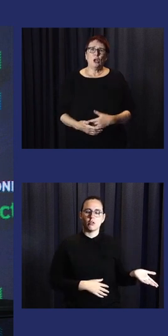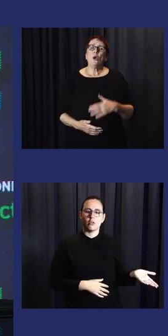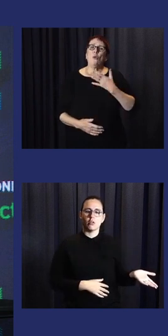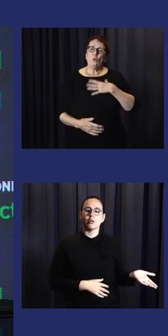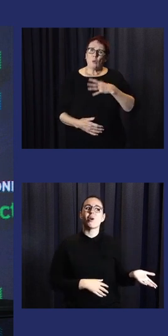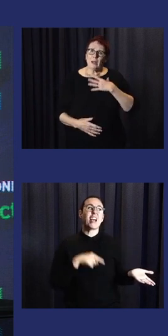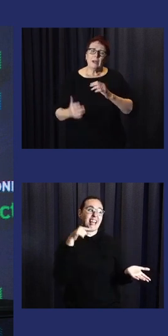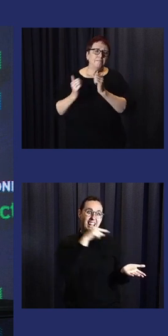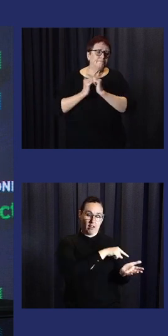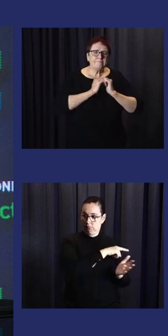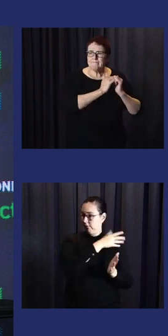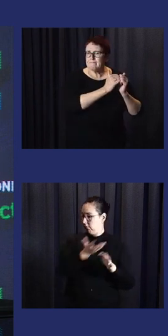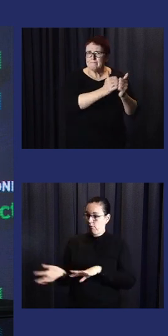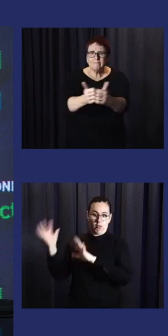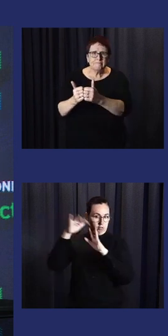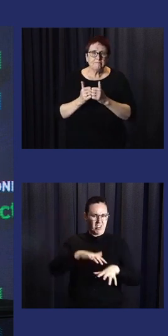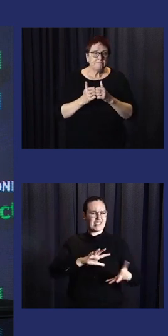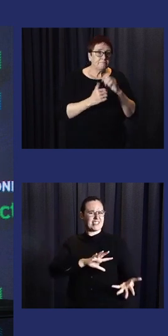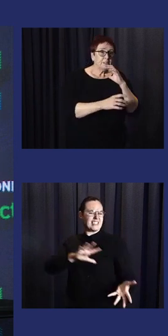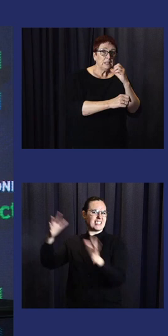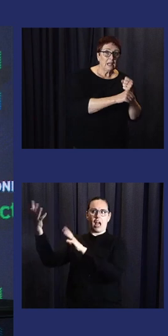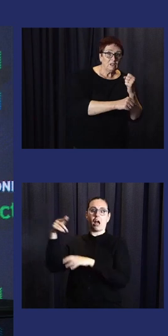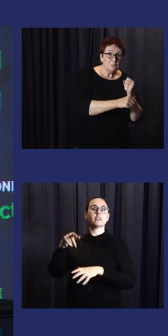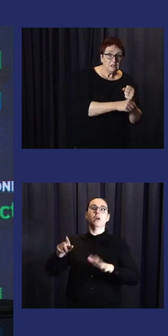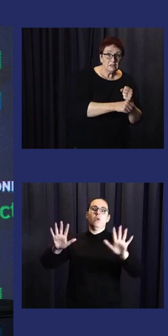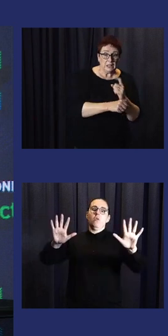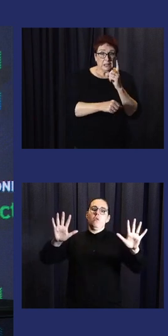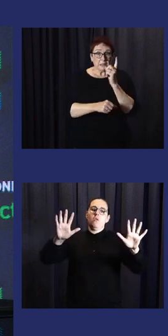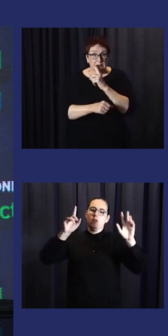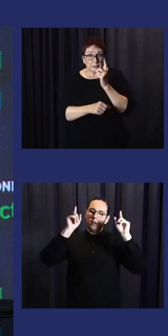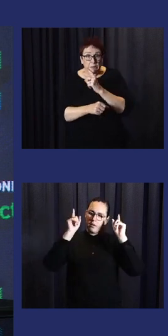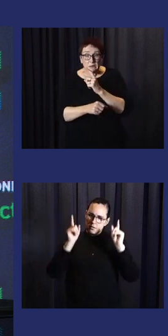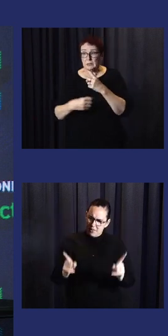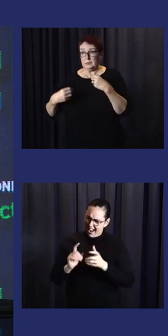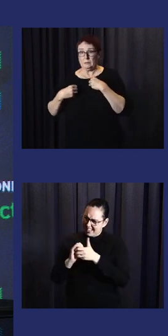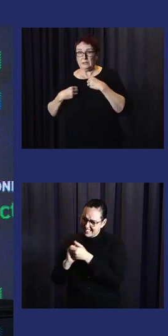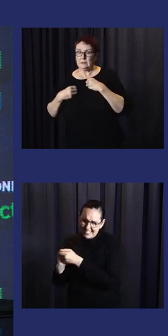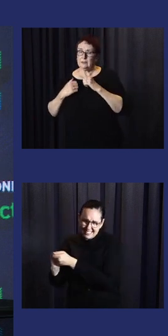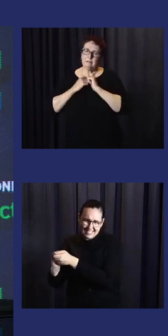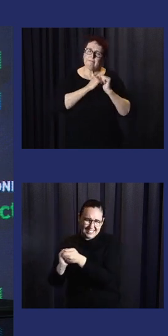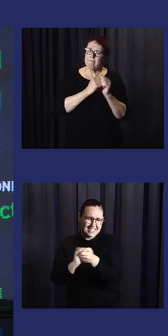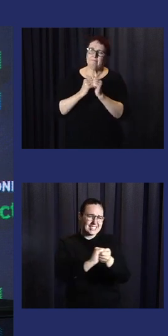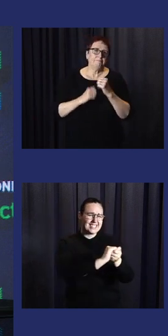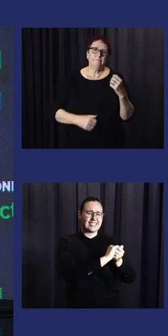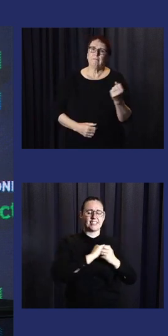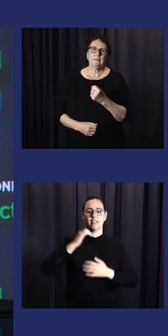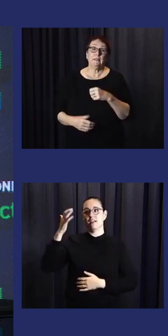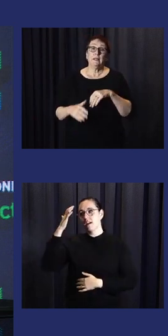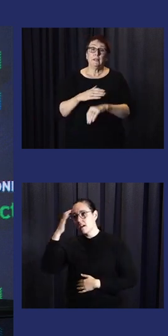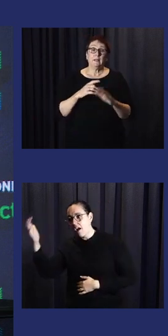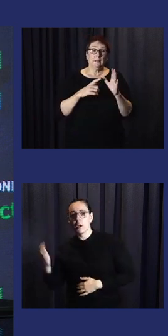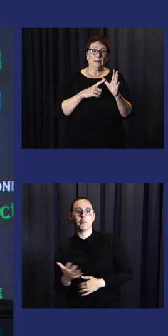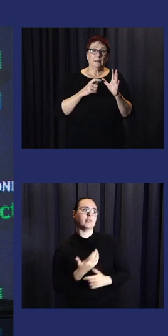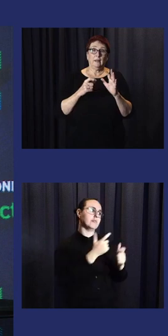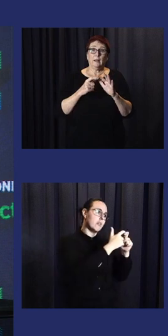collaboration from all the stakeholders, from the government, civil society, and also business community. In Aceh, the global